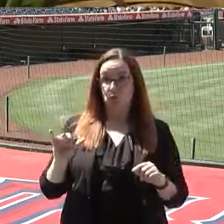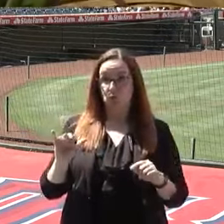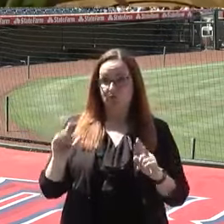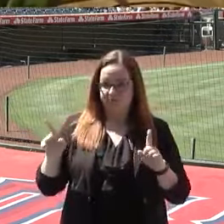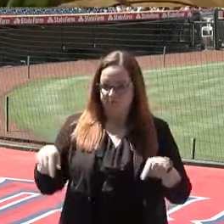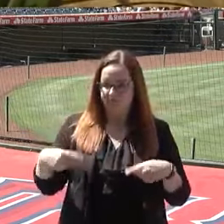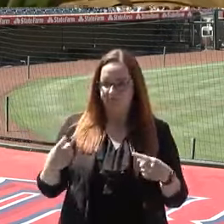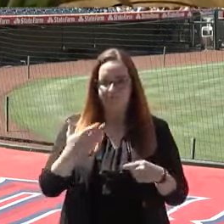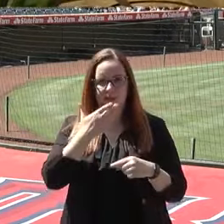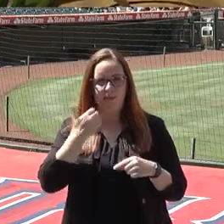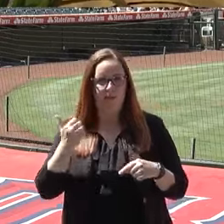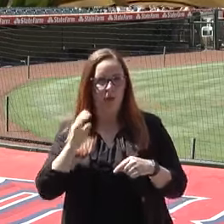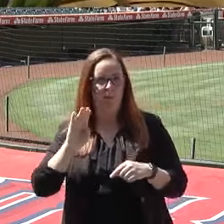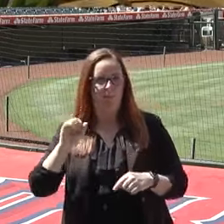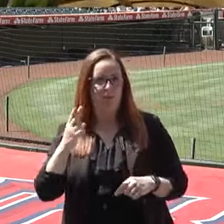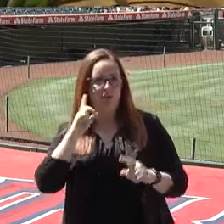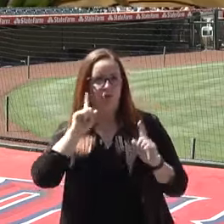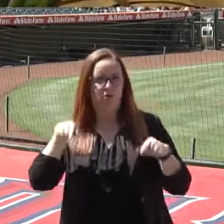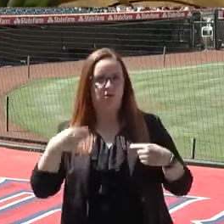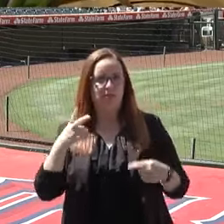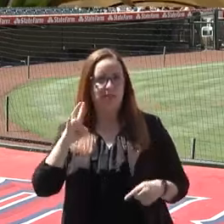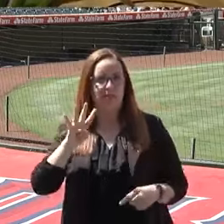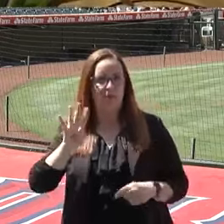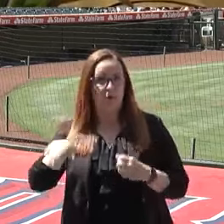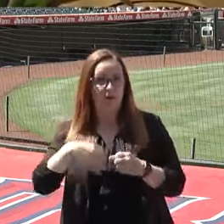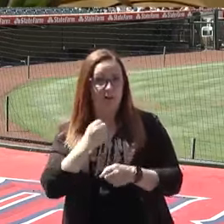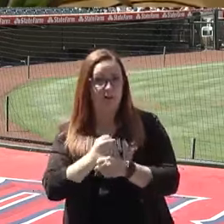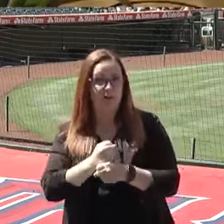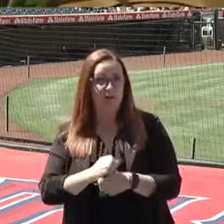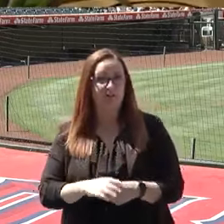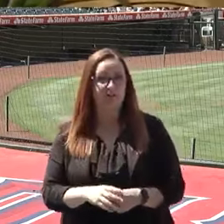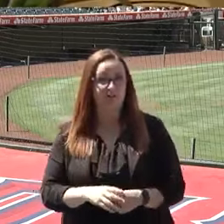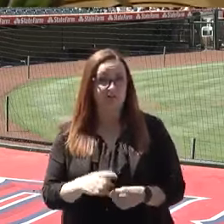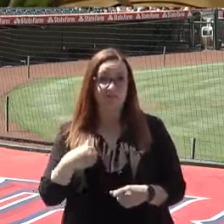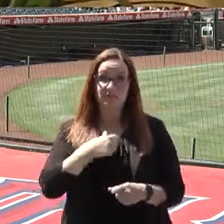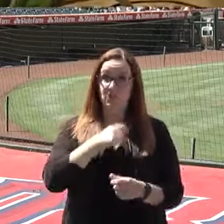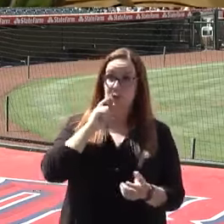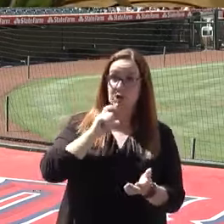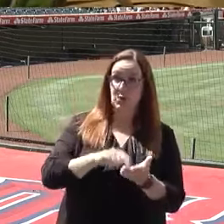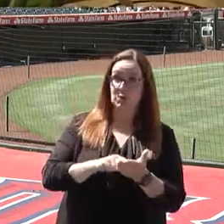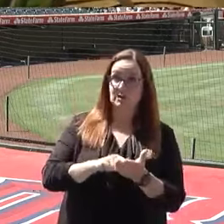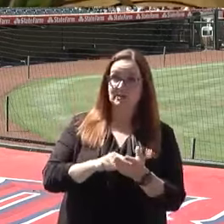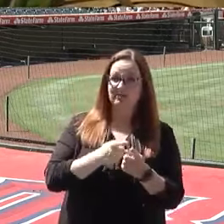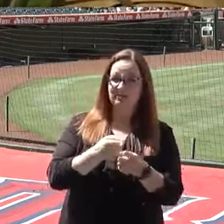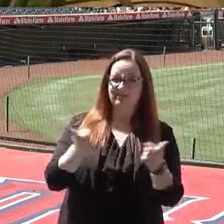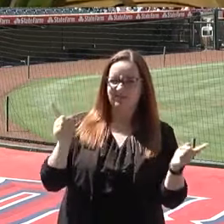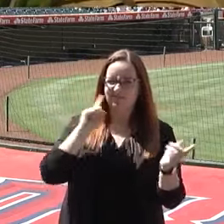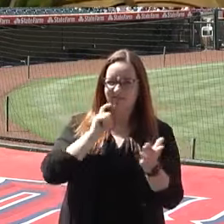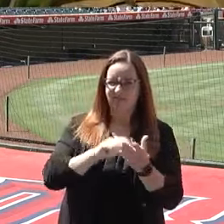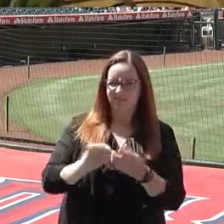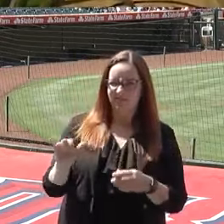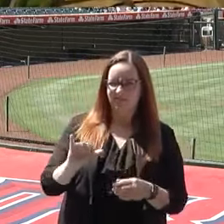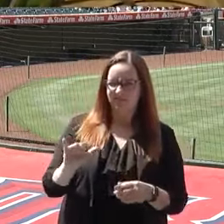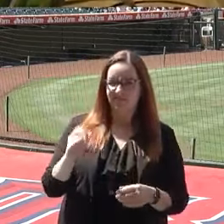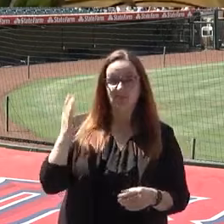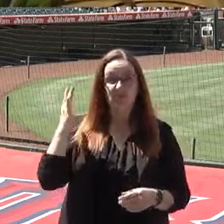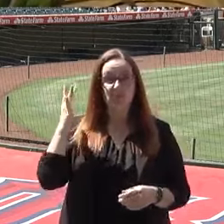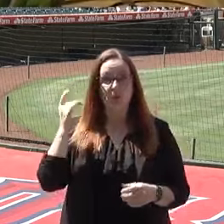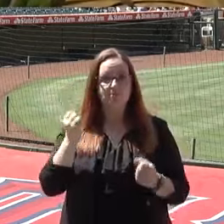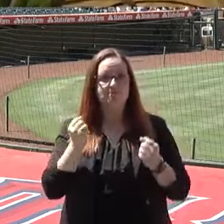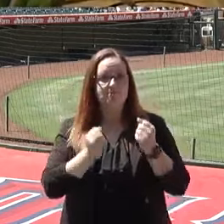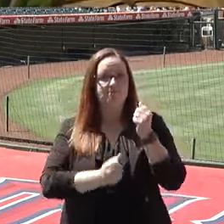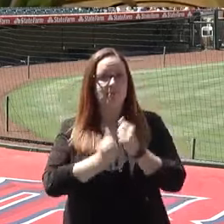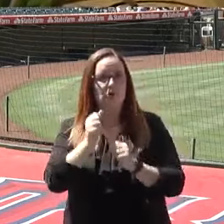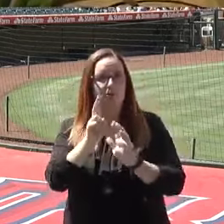a better beach for 74 years. And it's been noticed by others because we have the most